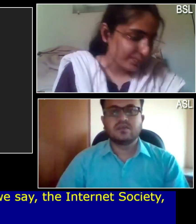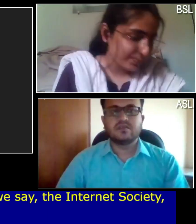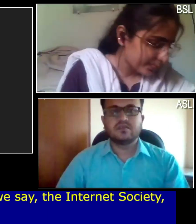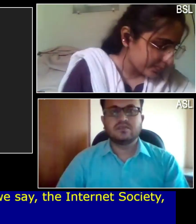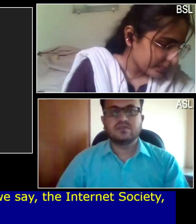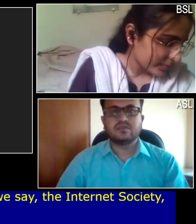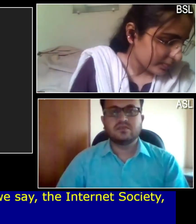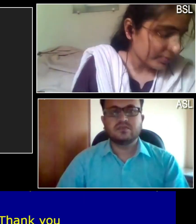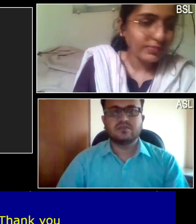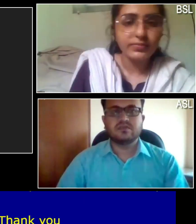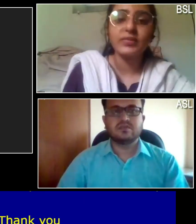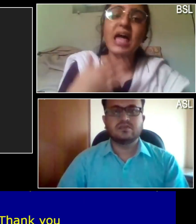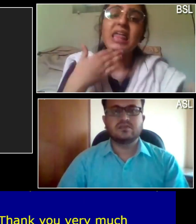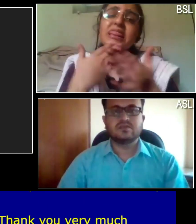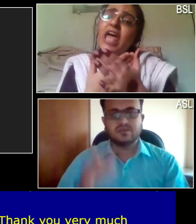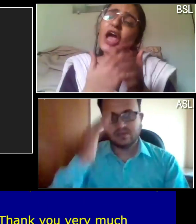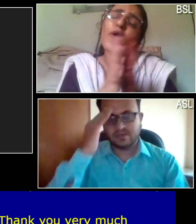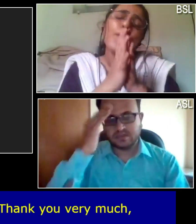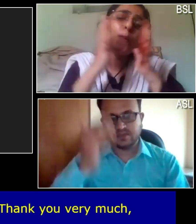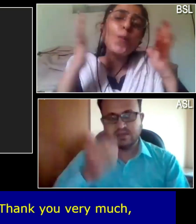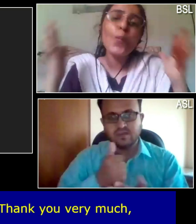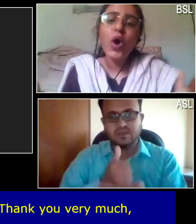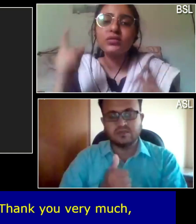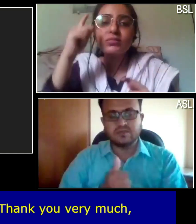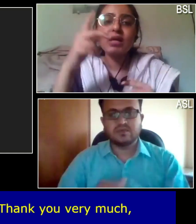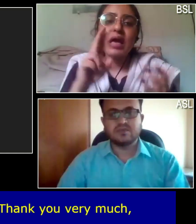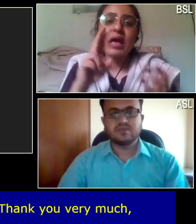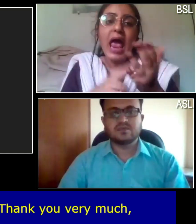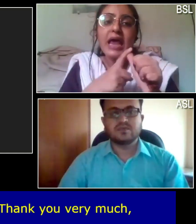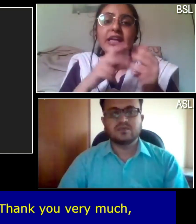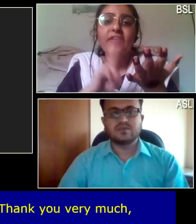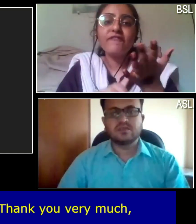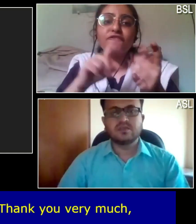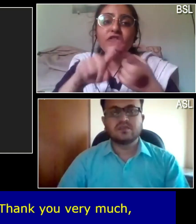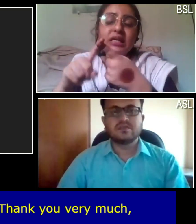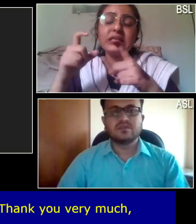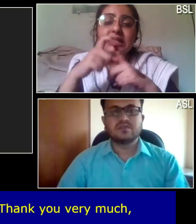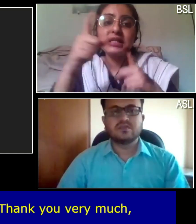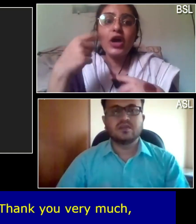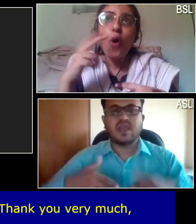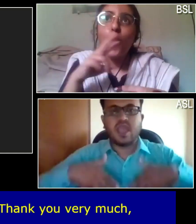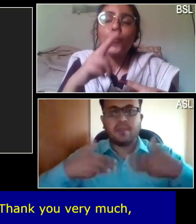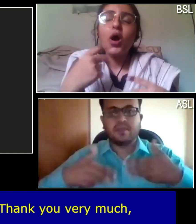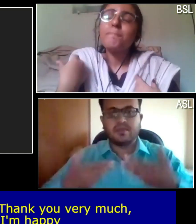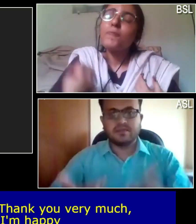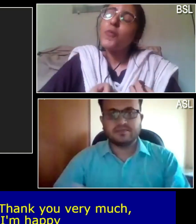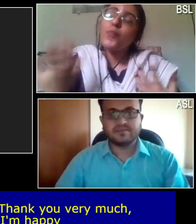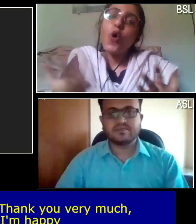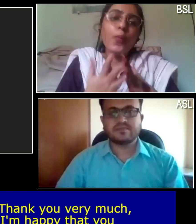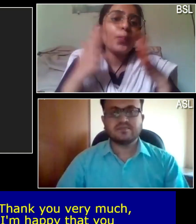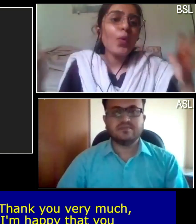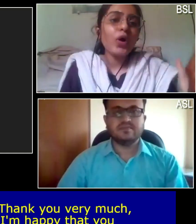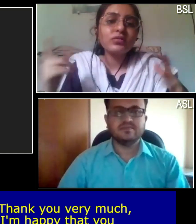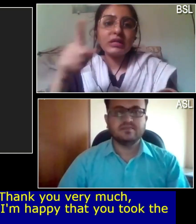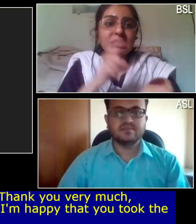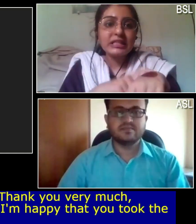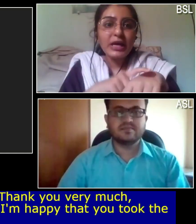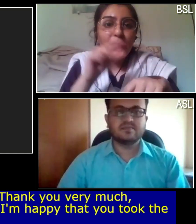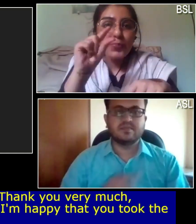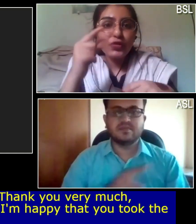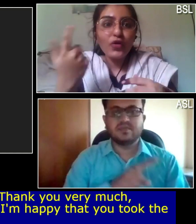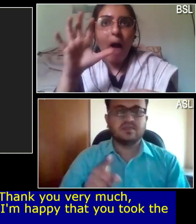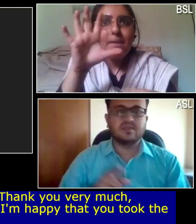Thank you very much, Naveed, for this enlightening talk. And I'm happy that you took the time that you were allotted,